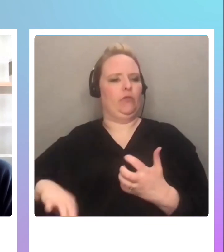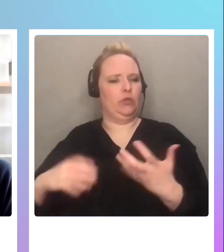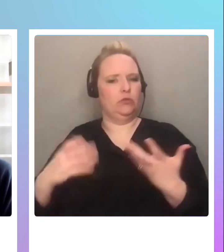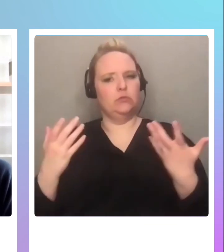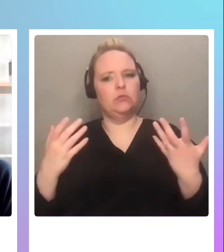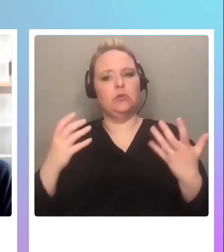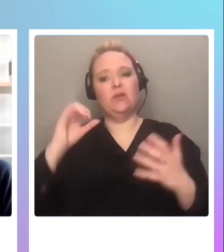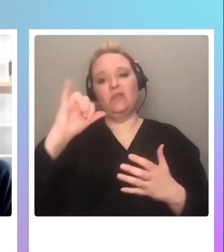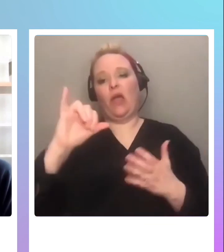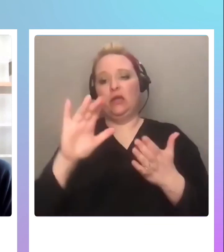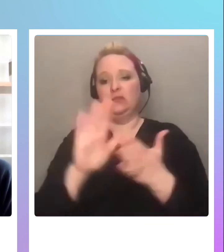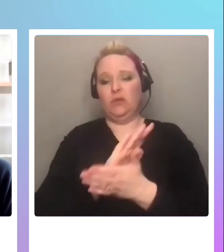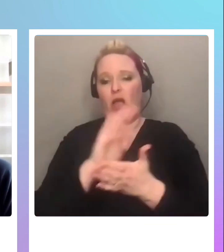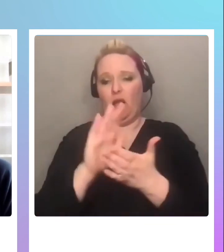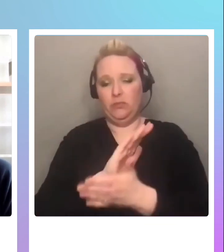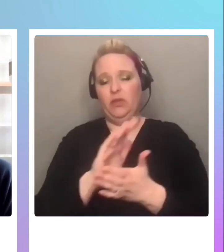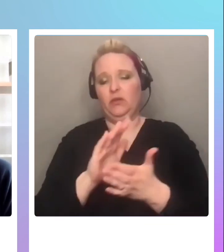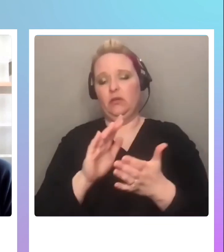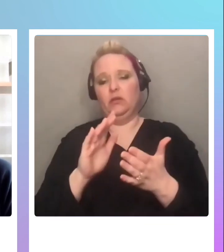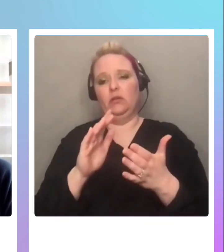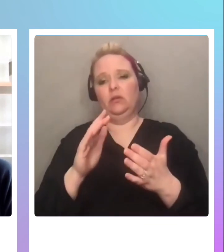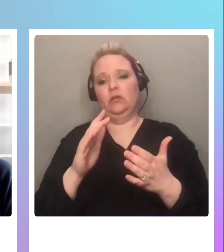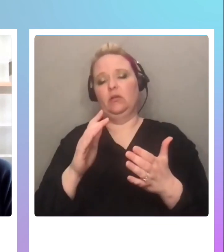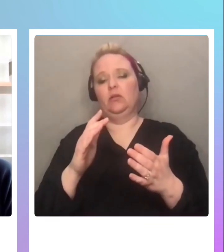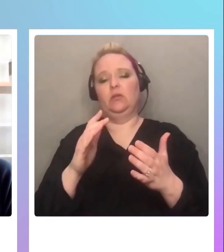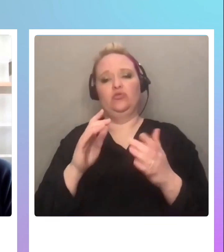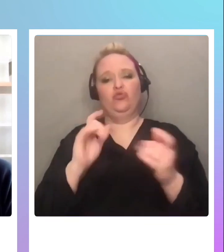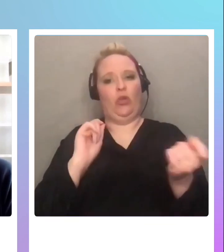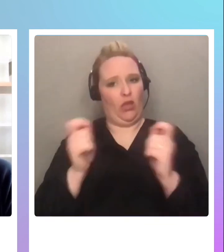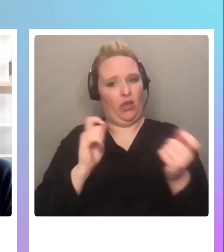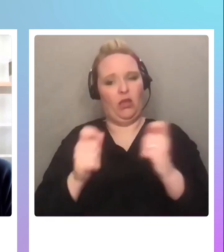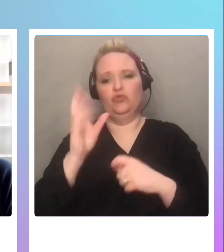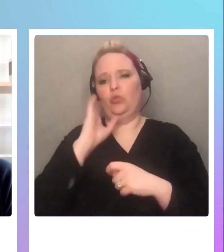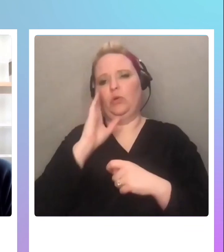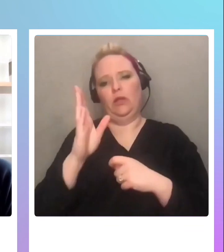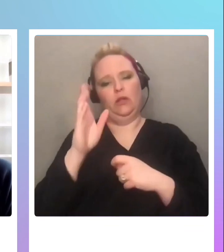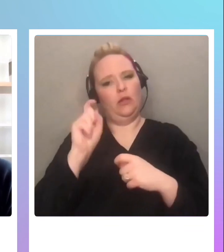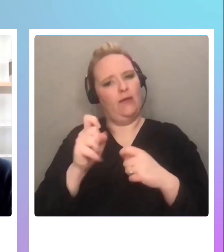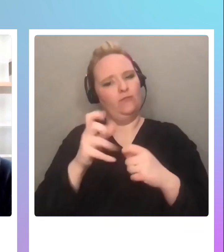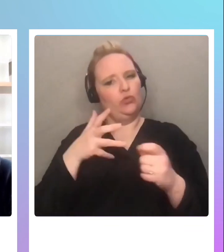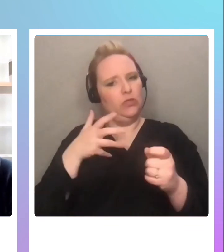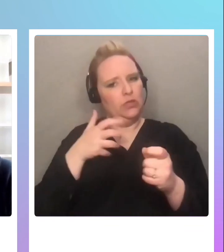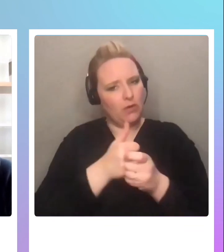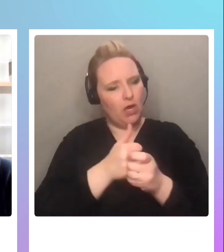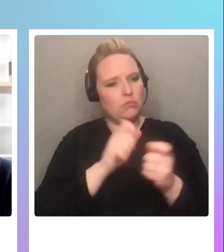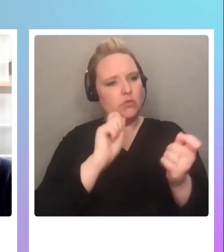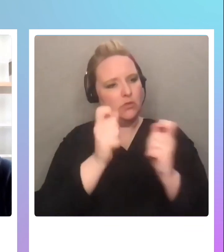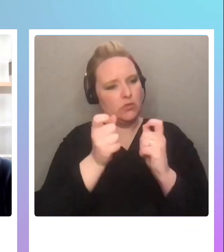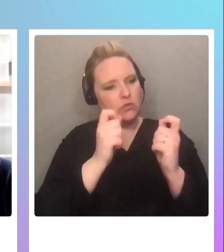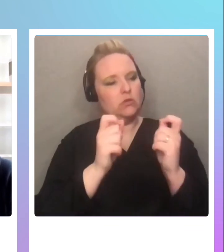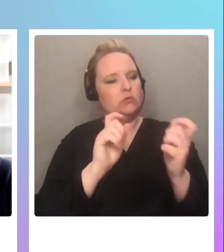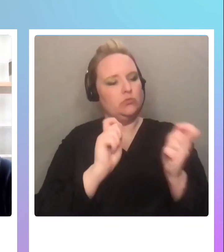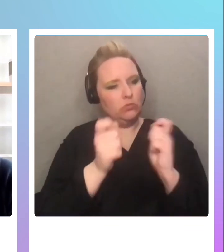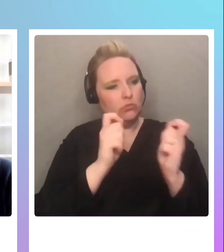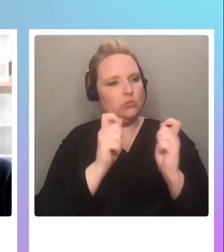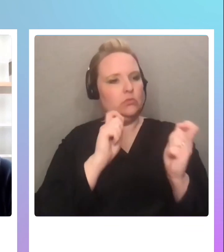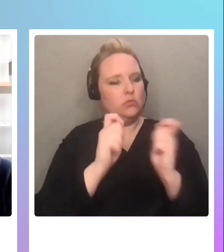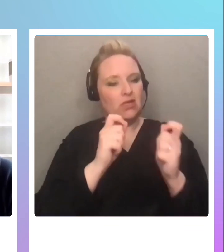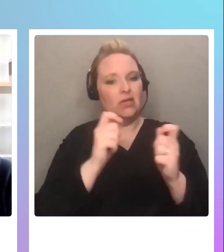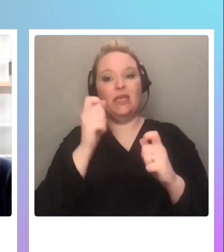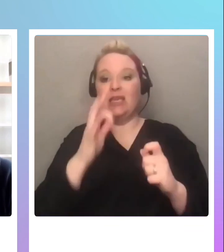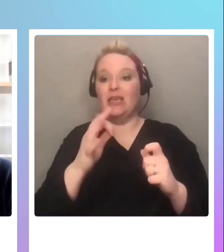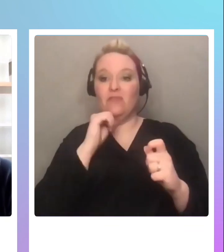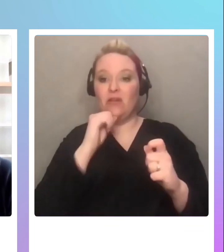document. Again, as I said, it's going to be growing. You're going to have to keep up with reviewing it, because then if not, then it becomes